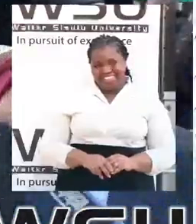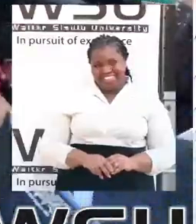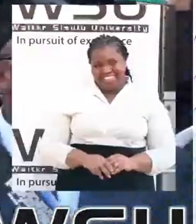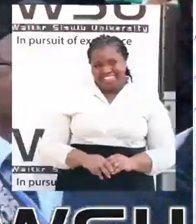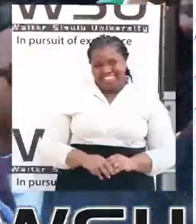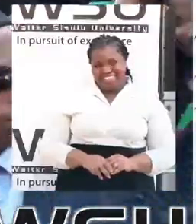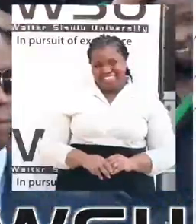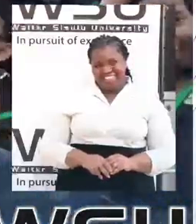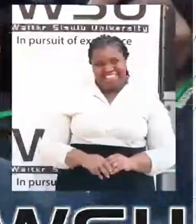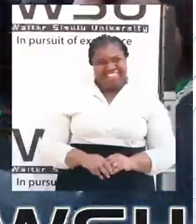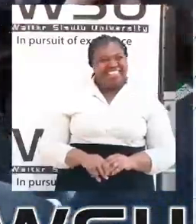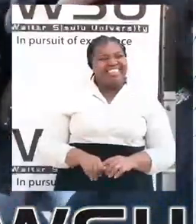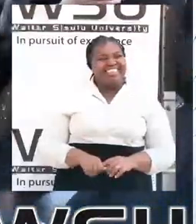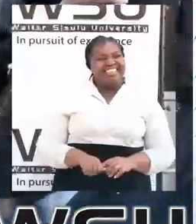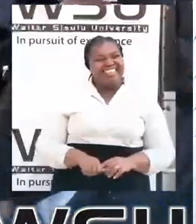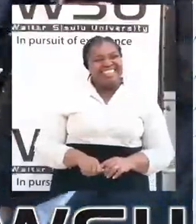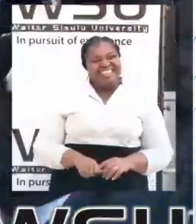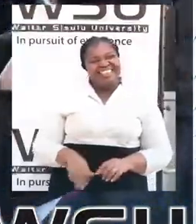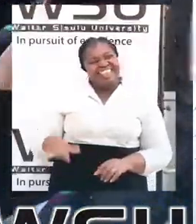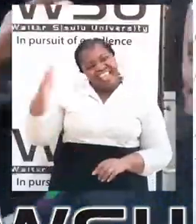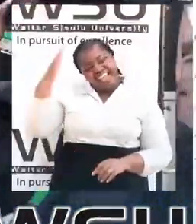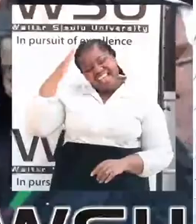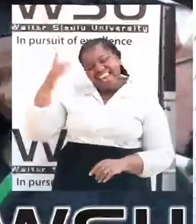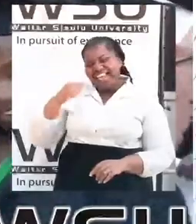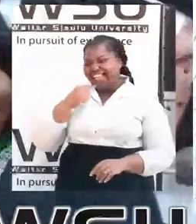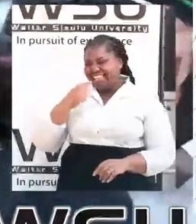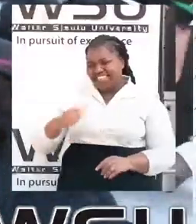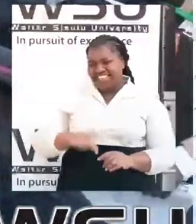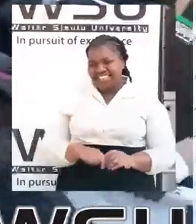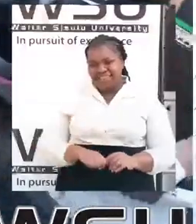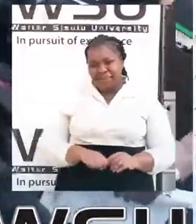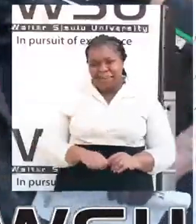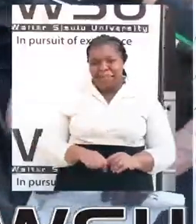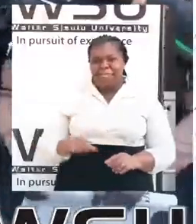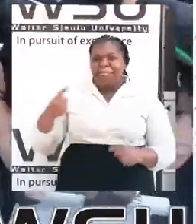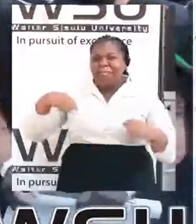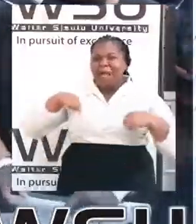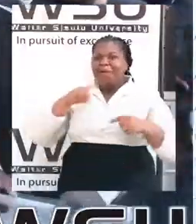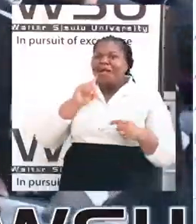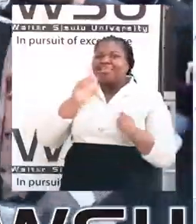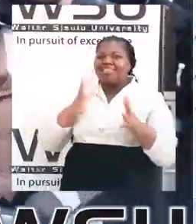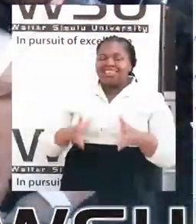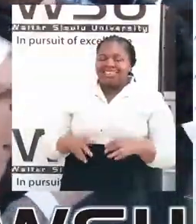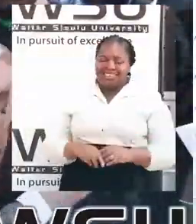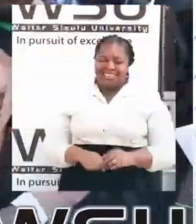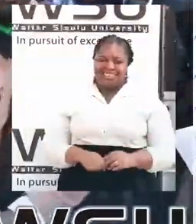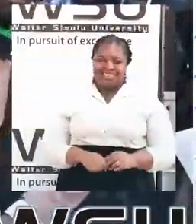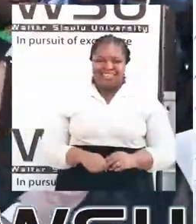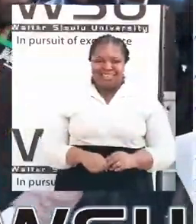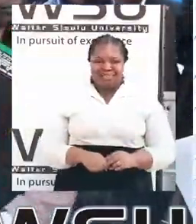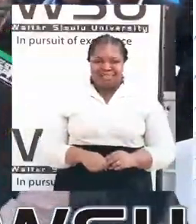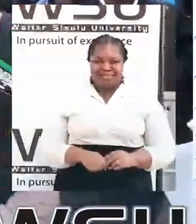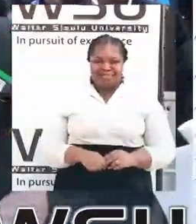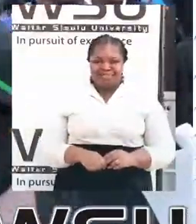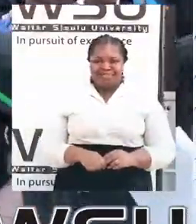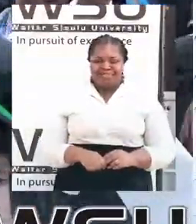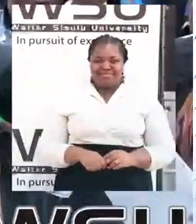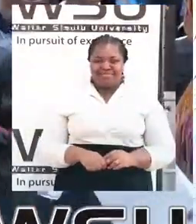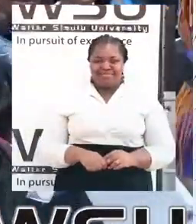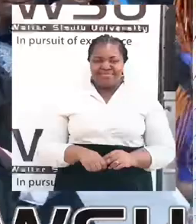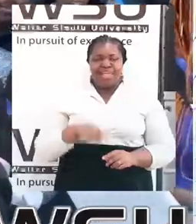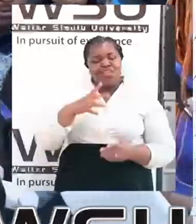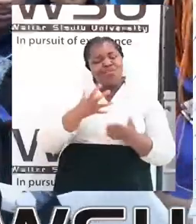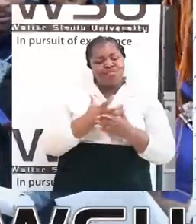just a minute. Graduates are saying to you, our lecturers, you took